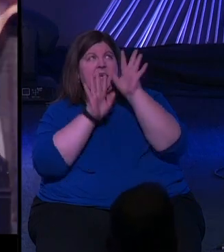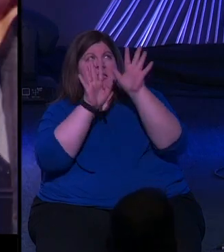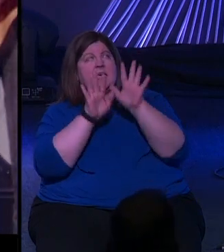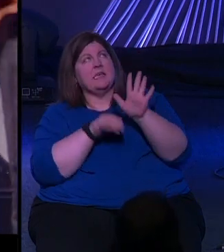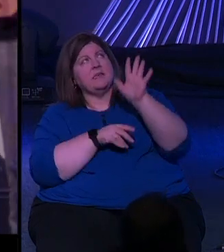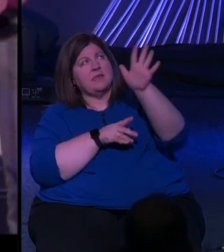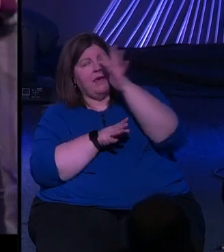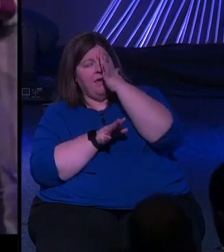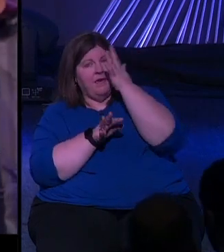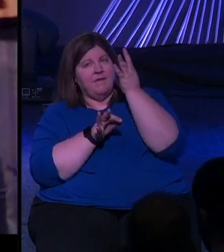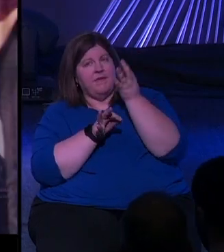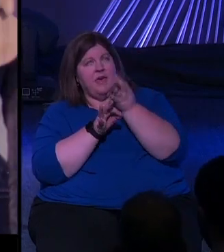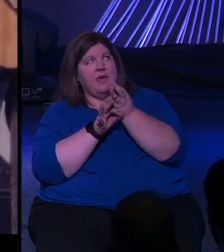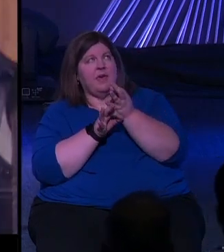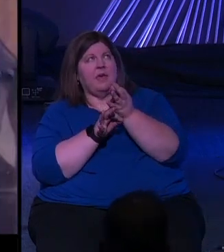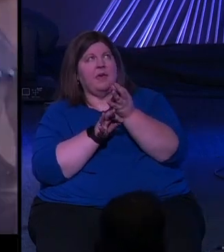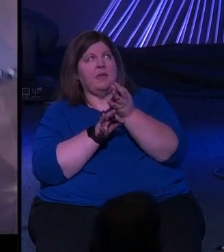Great is thy